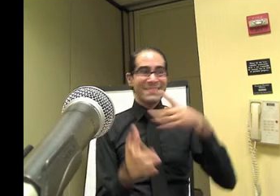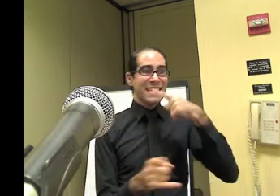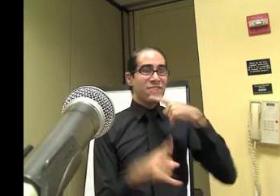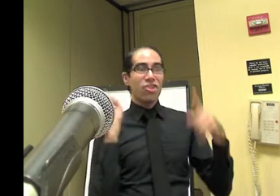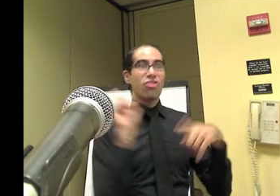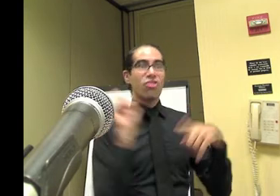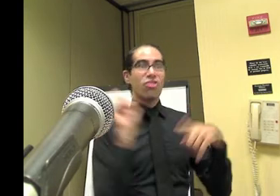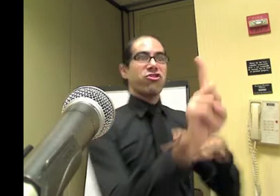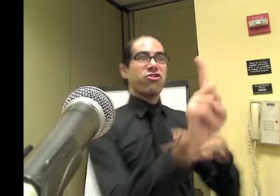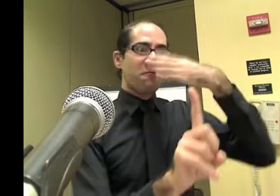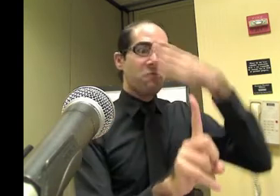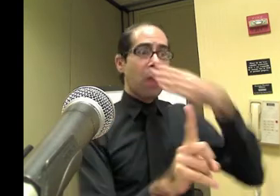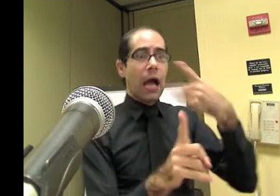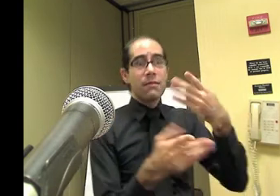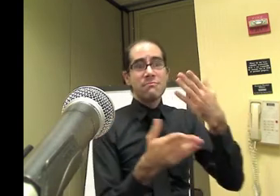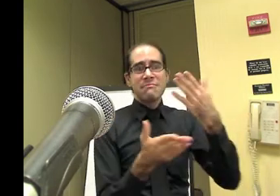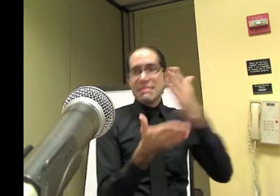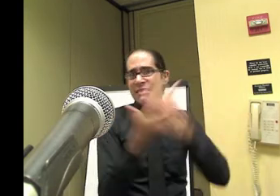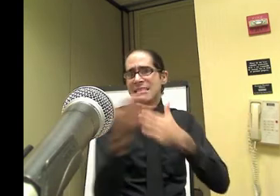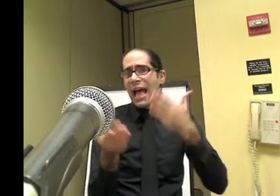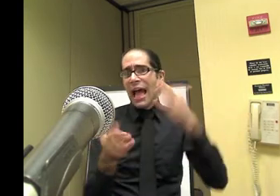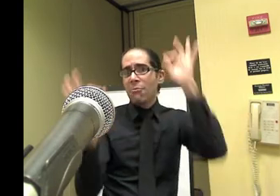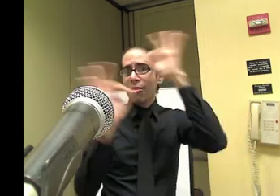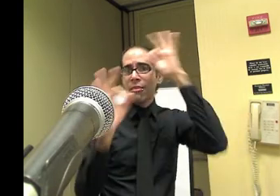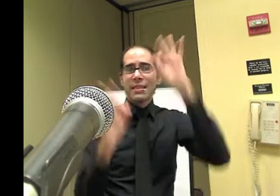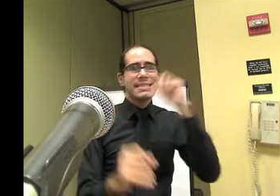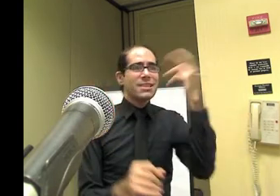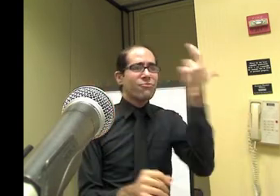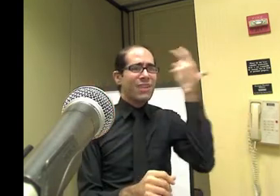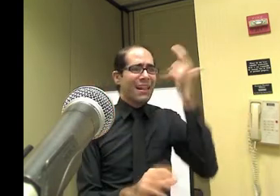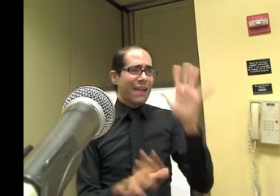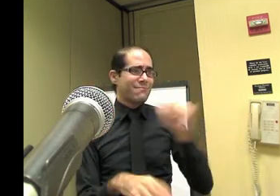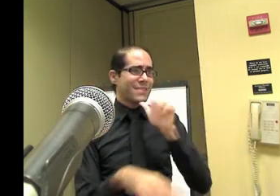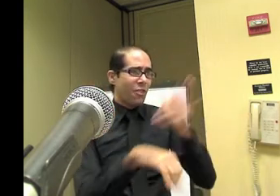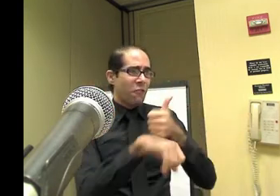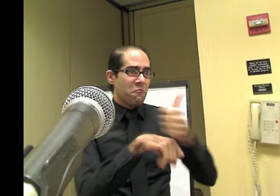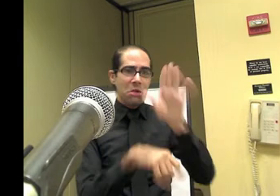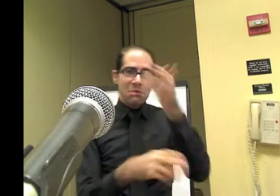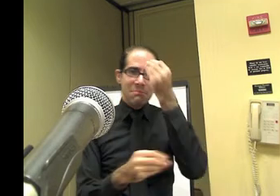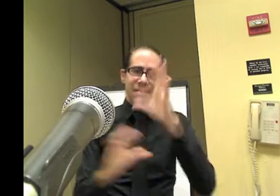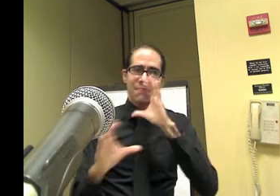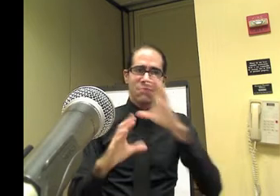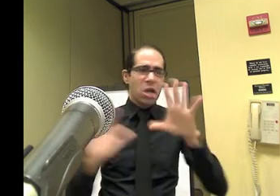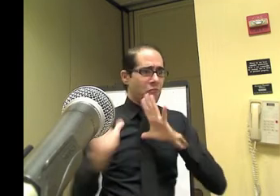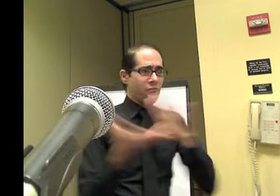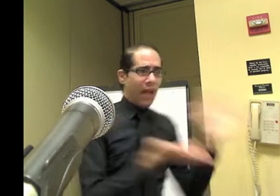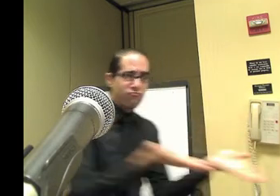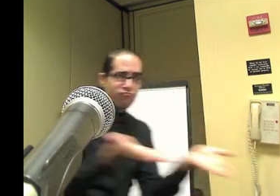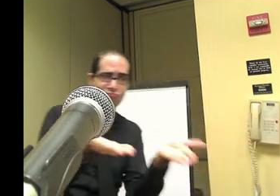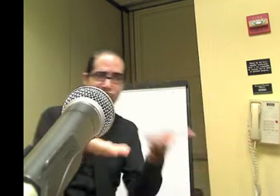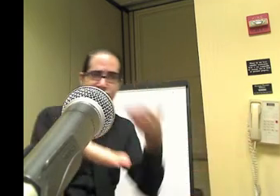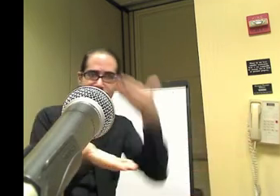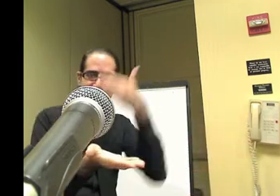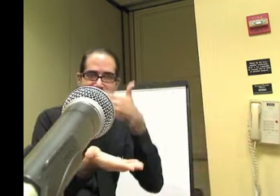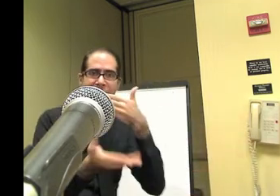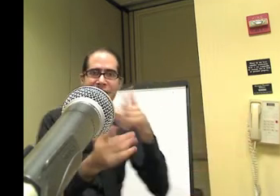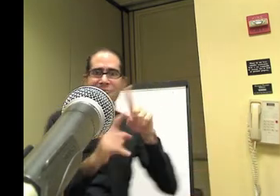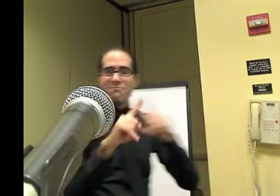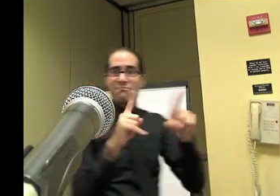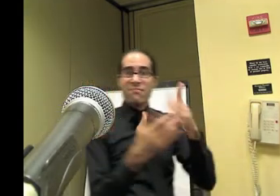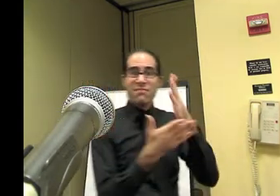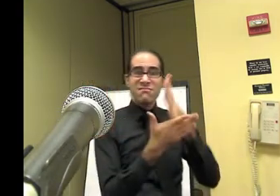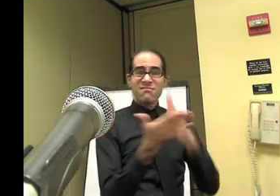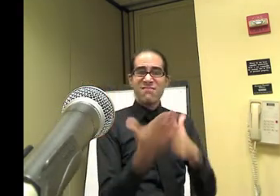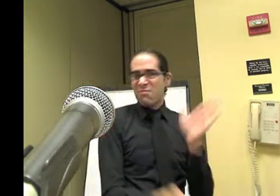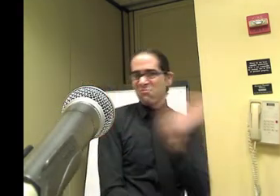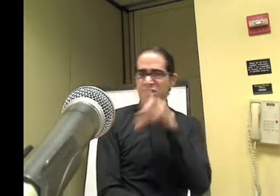to see the interpreter. So oftentimes, out of ignorance or inconsideration, a hearing person will come up and stand